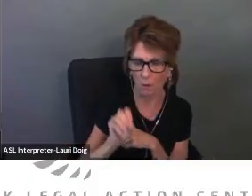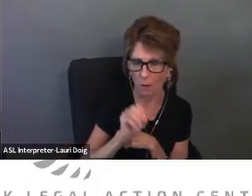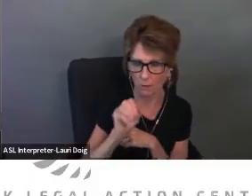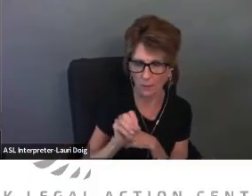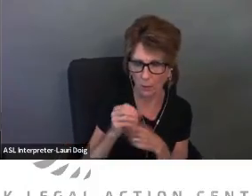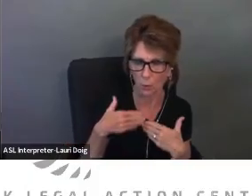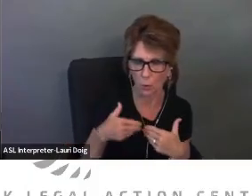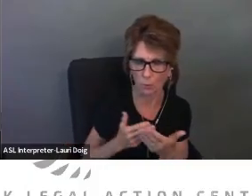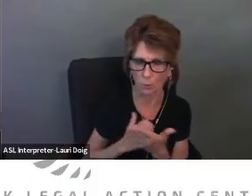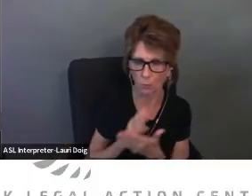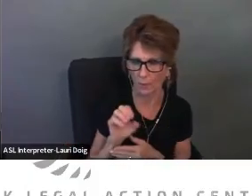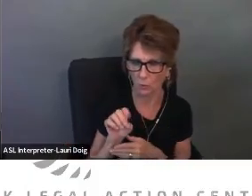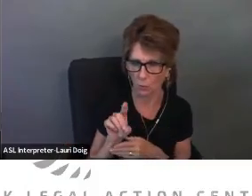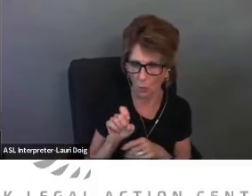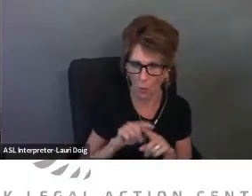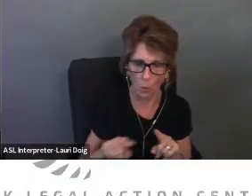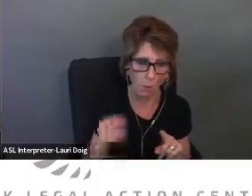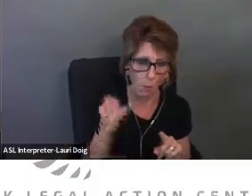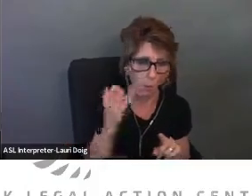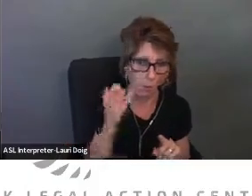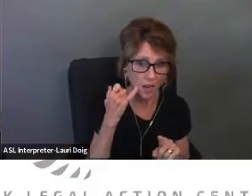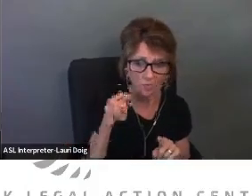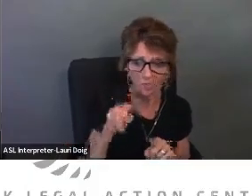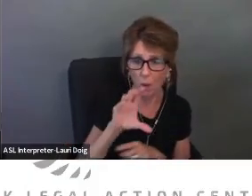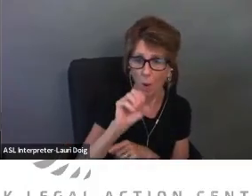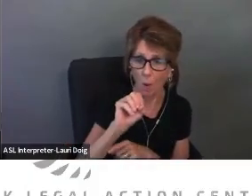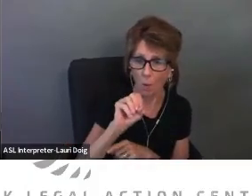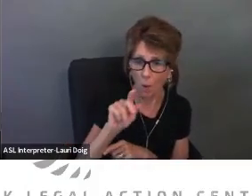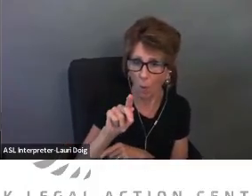But co-op housing, your usual